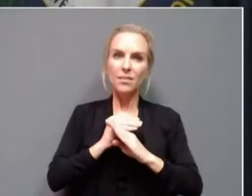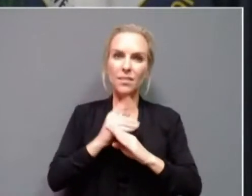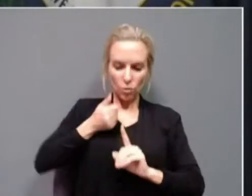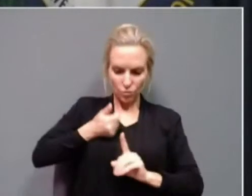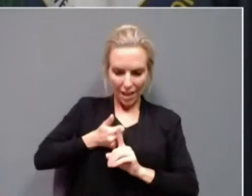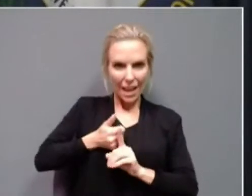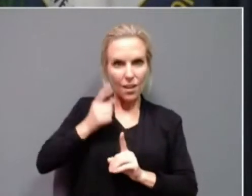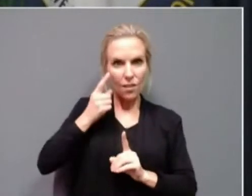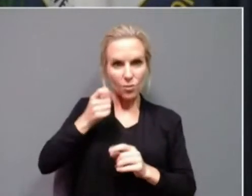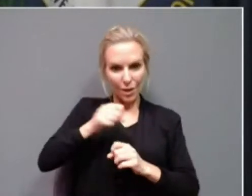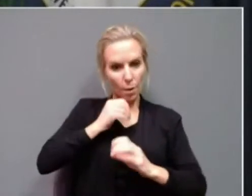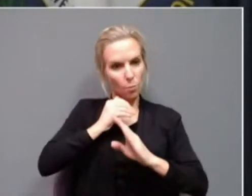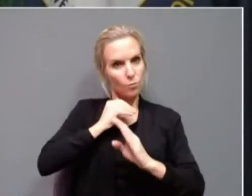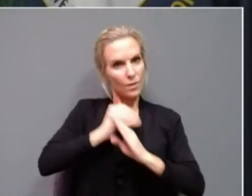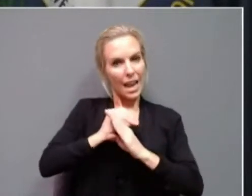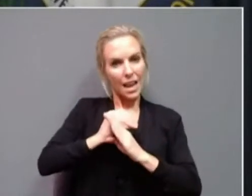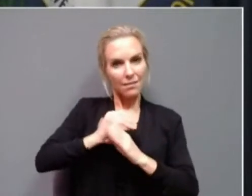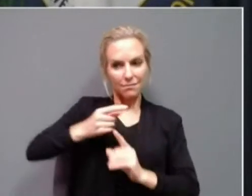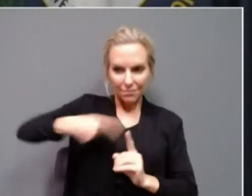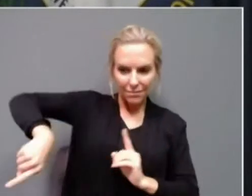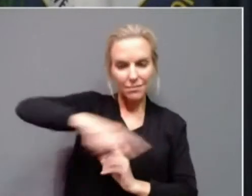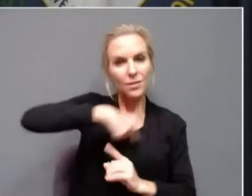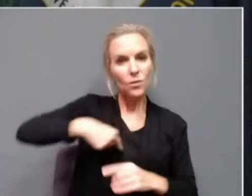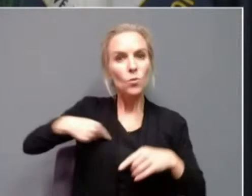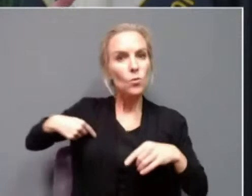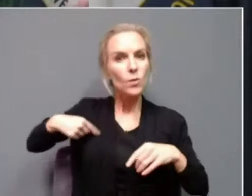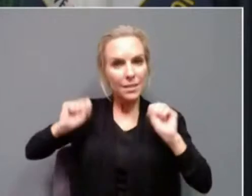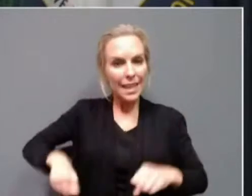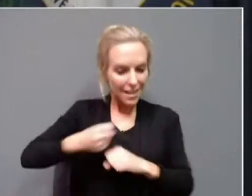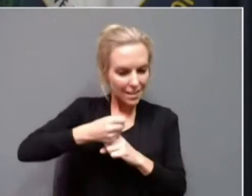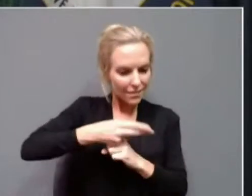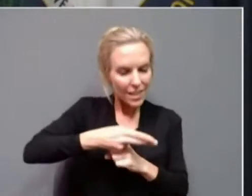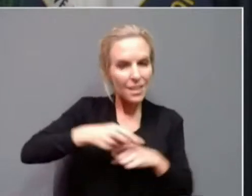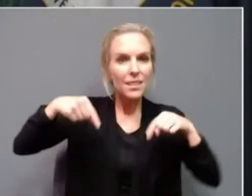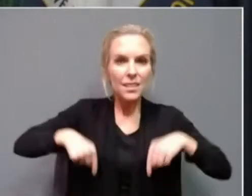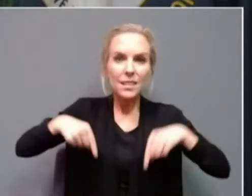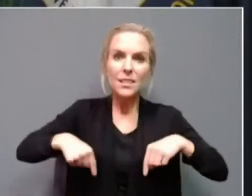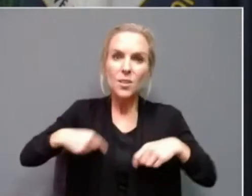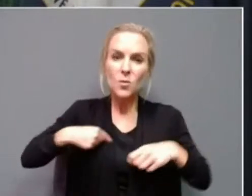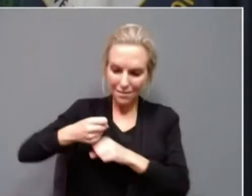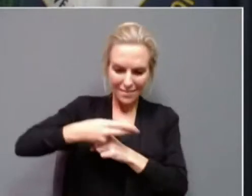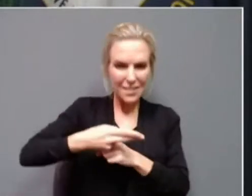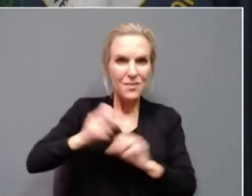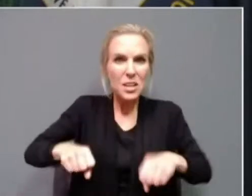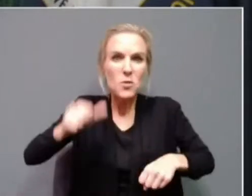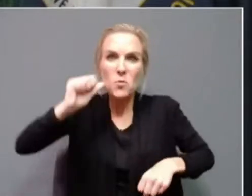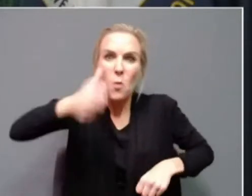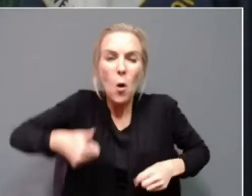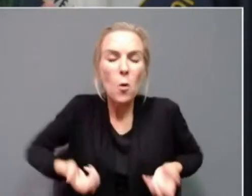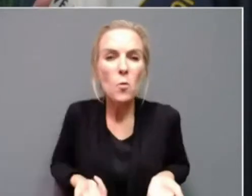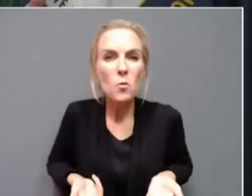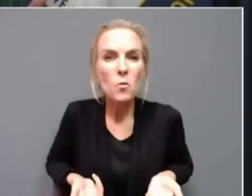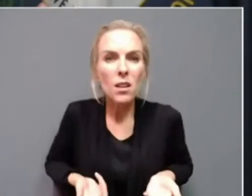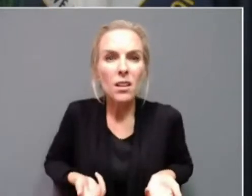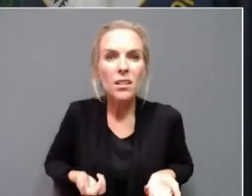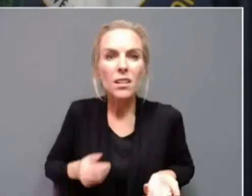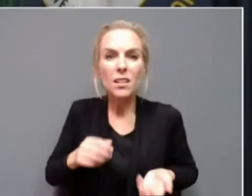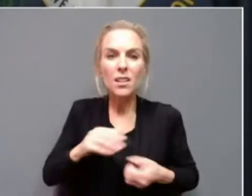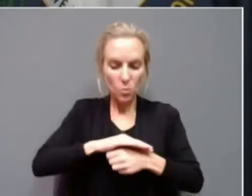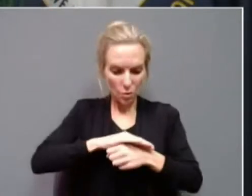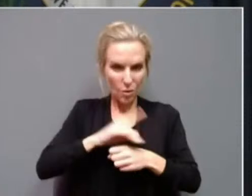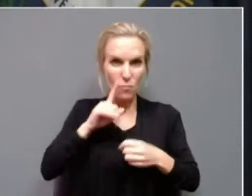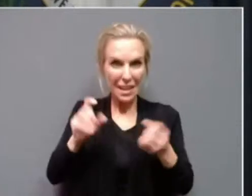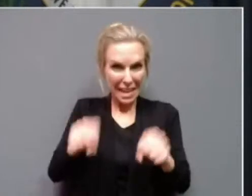There's a way we could defeat this adversary. We could defeat it tomorrow. We could end COVID